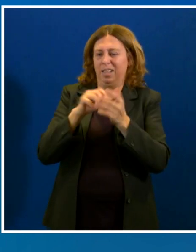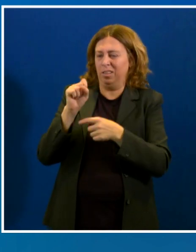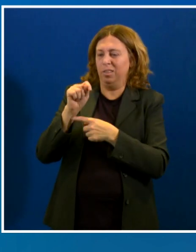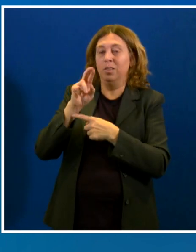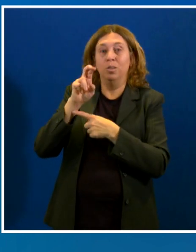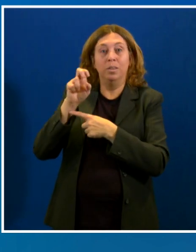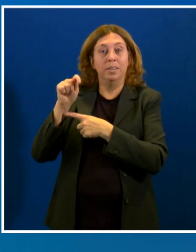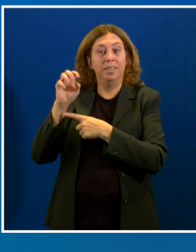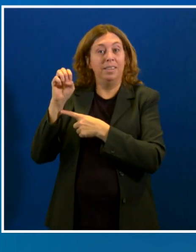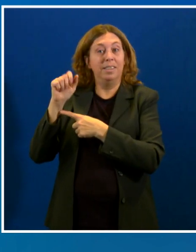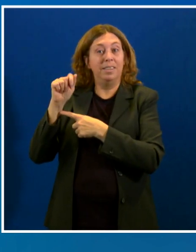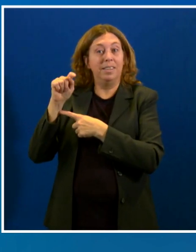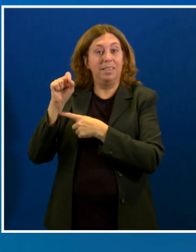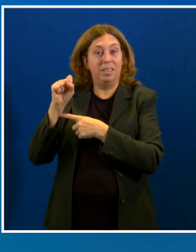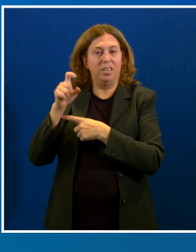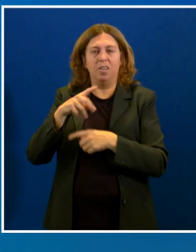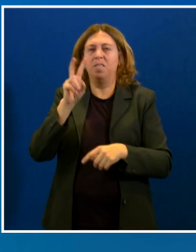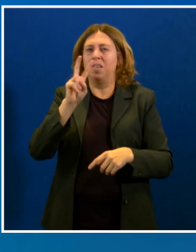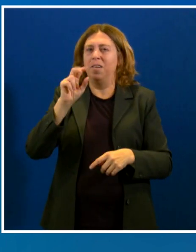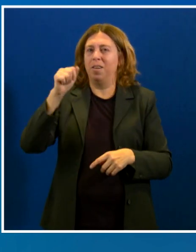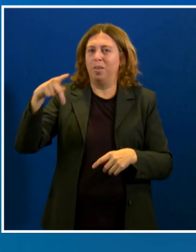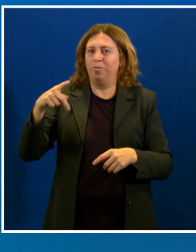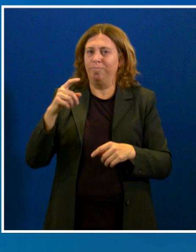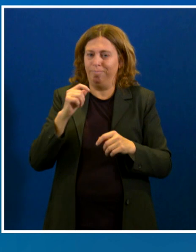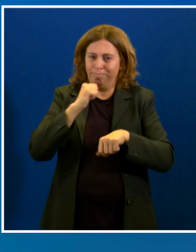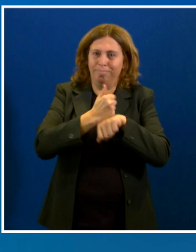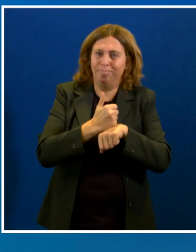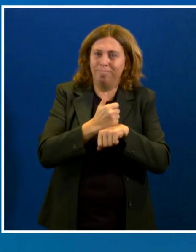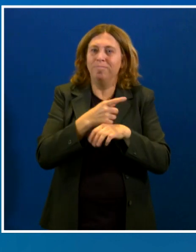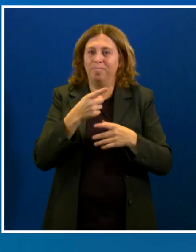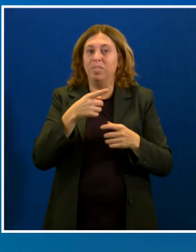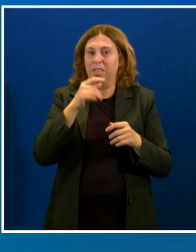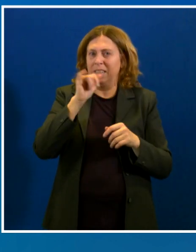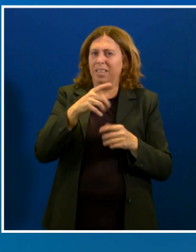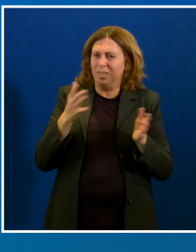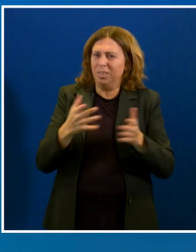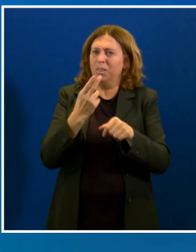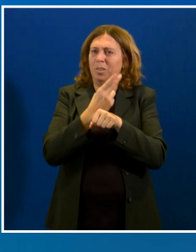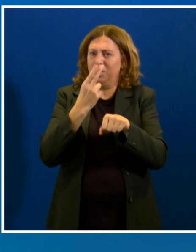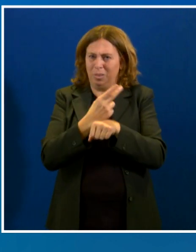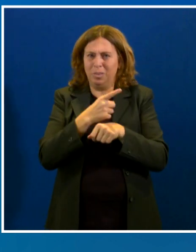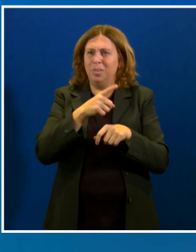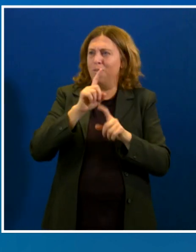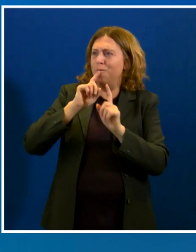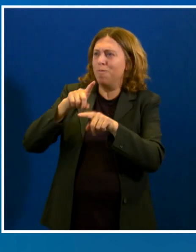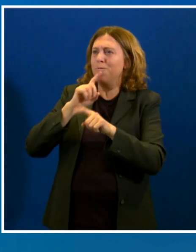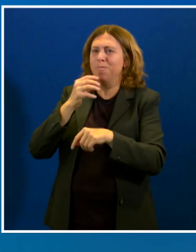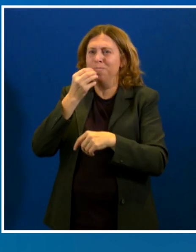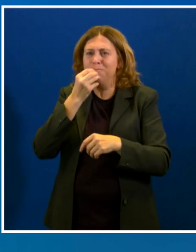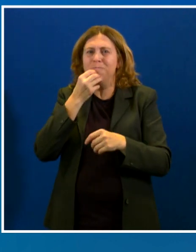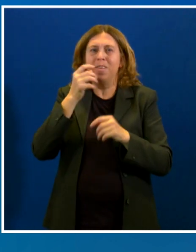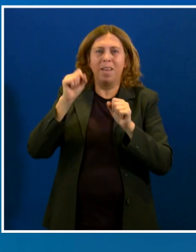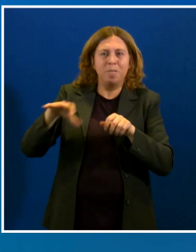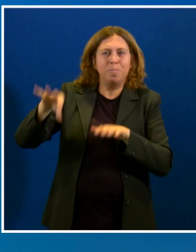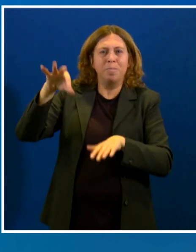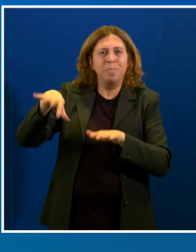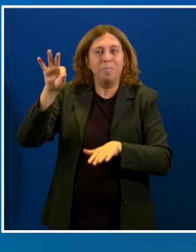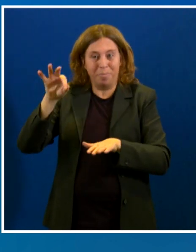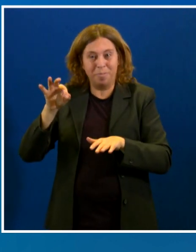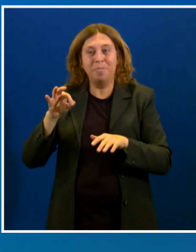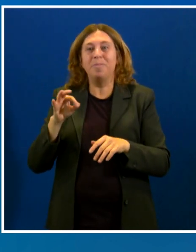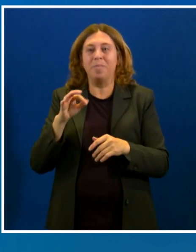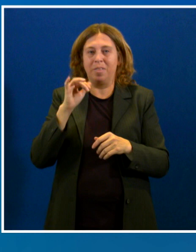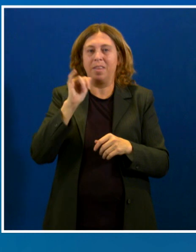helps plan your outings for outdoor dining experiences and order takeout, but it also is there to help keep our local businesses